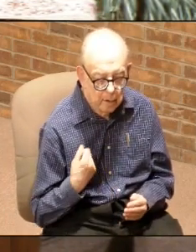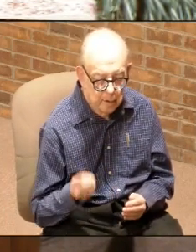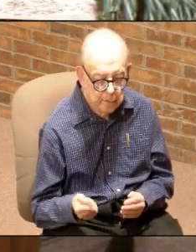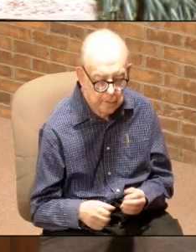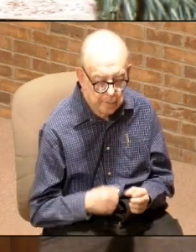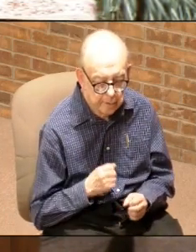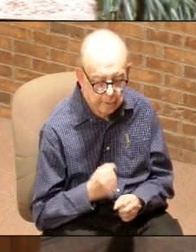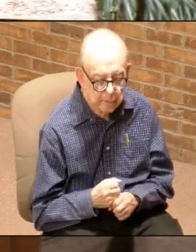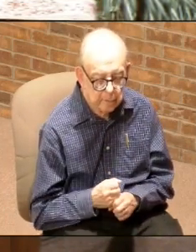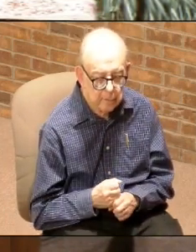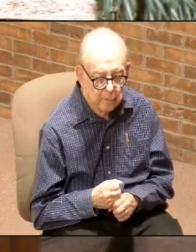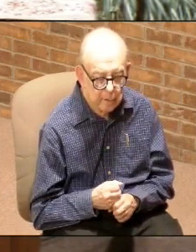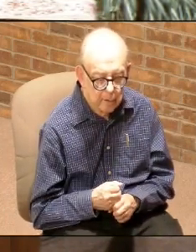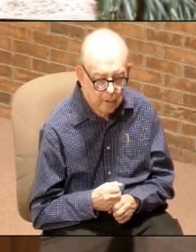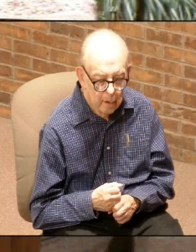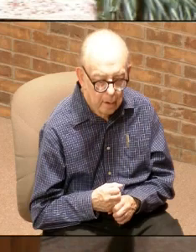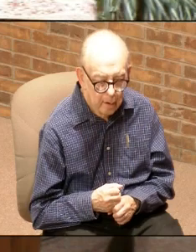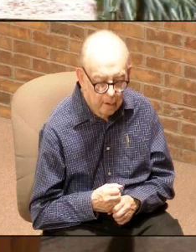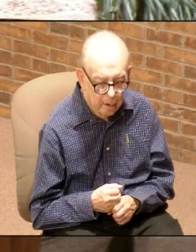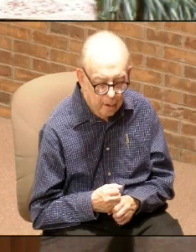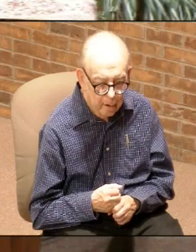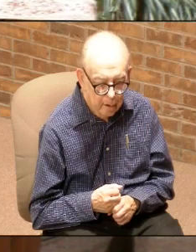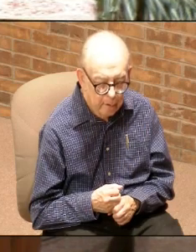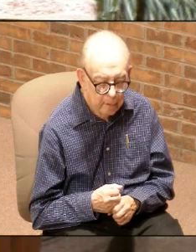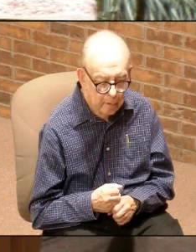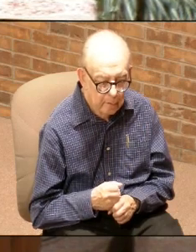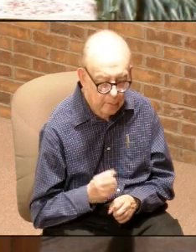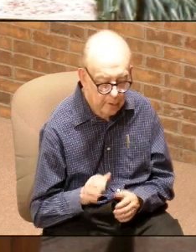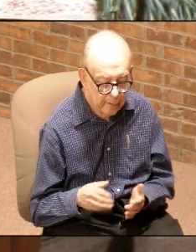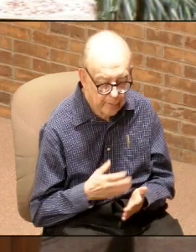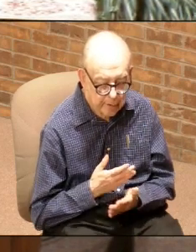year. And we've got stuff